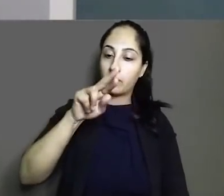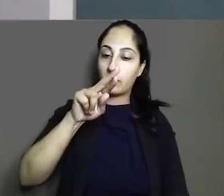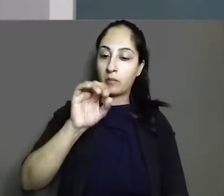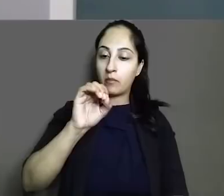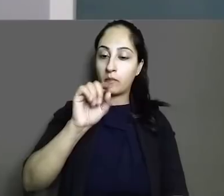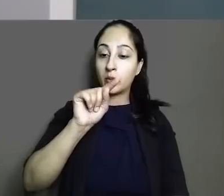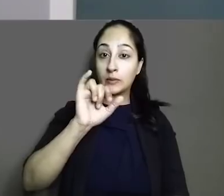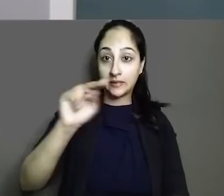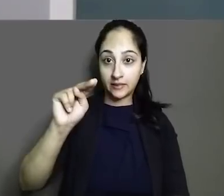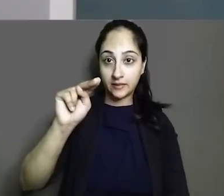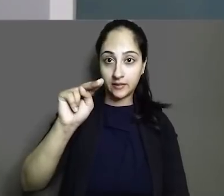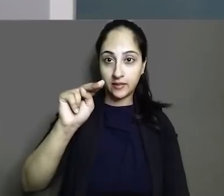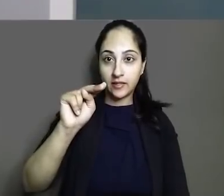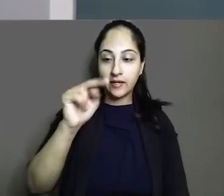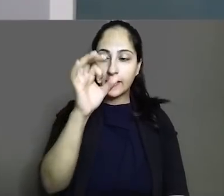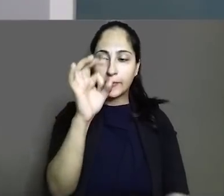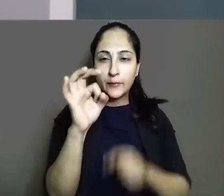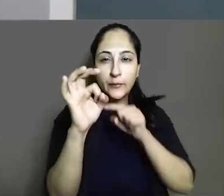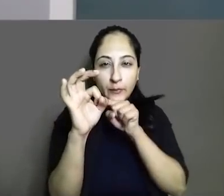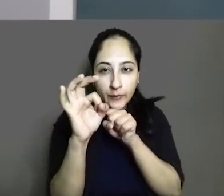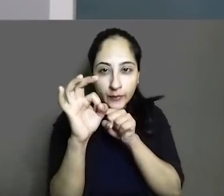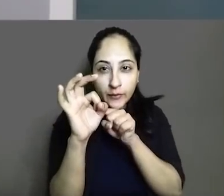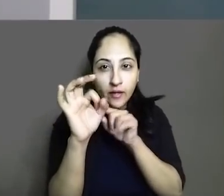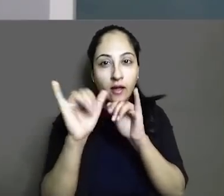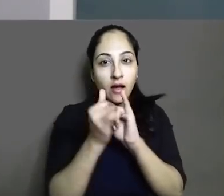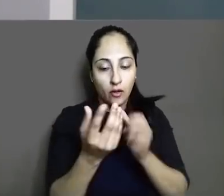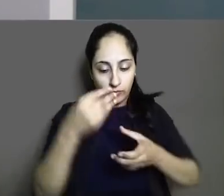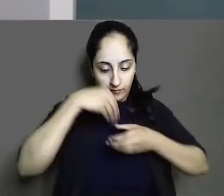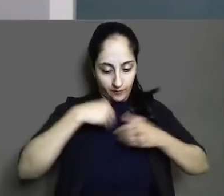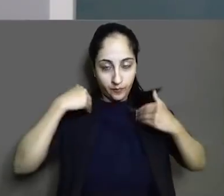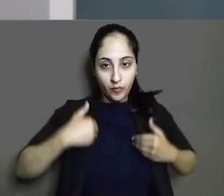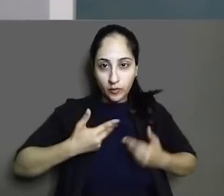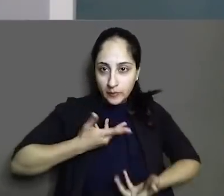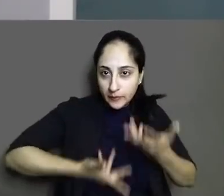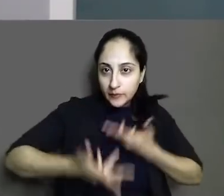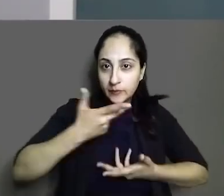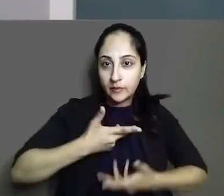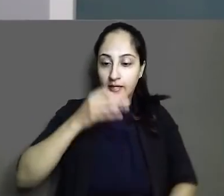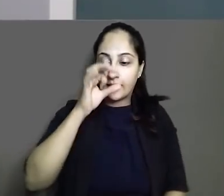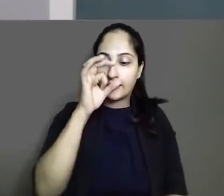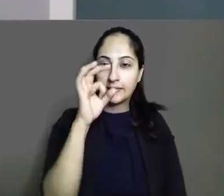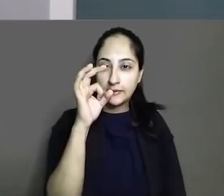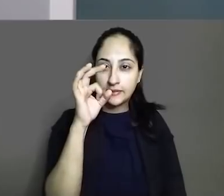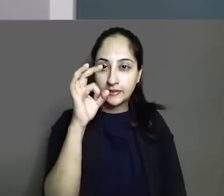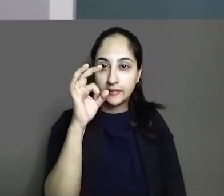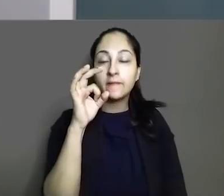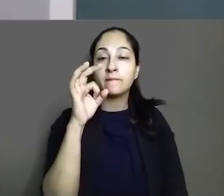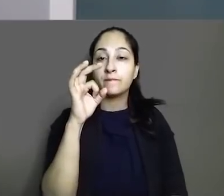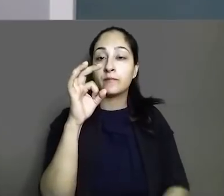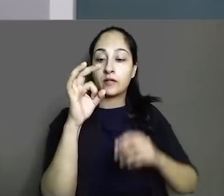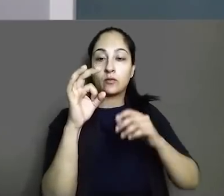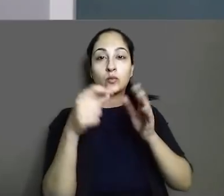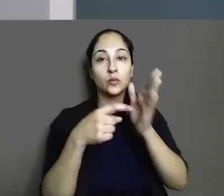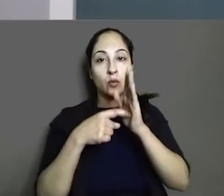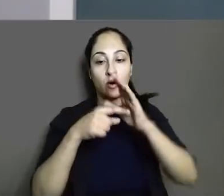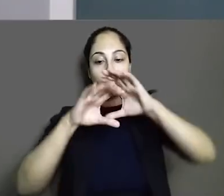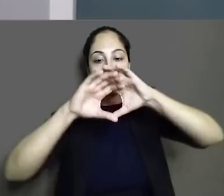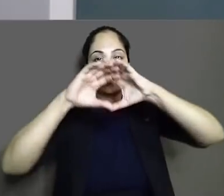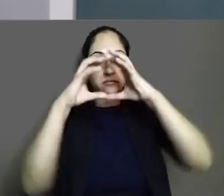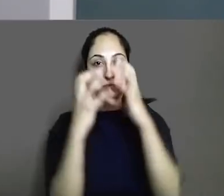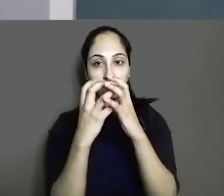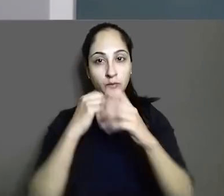that it's ready when the real virus with the real spike proteins test your immune system. So these types